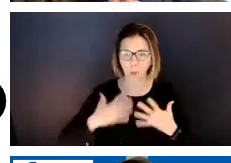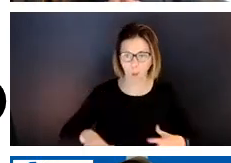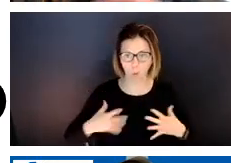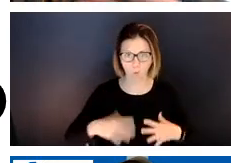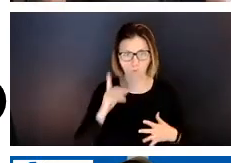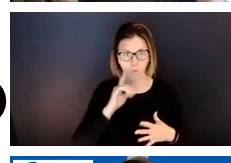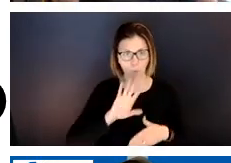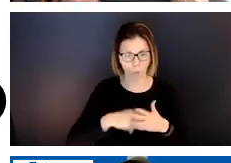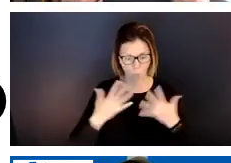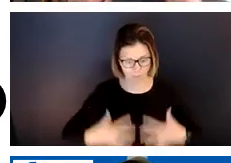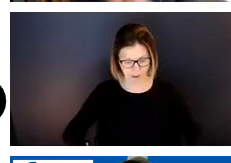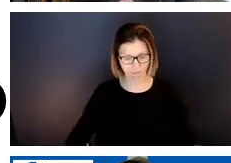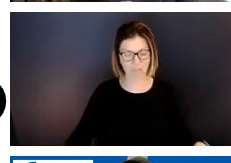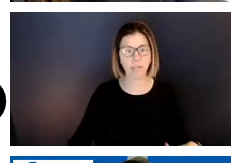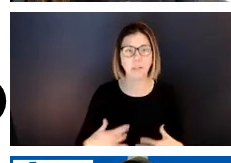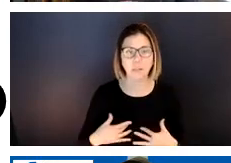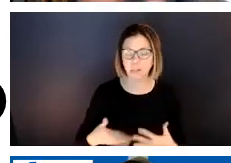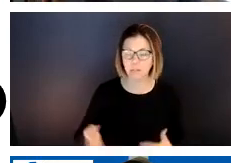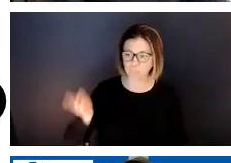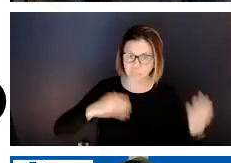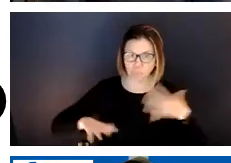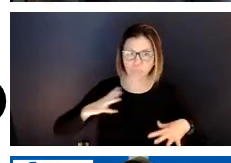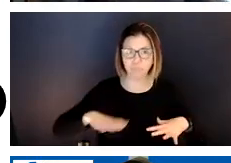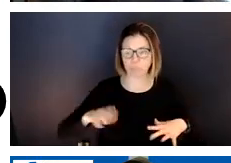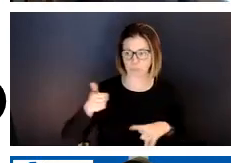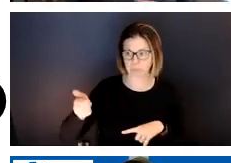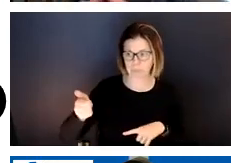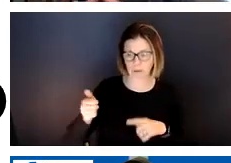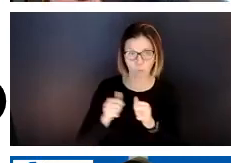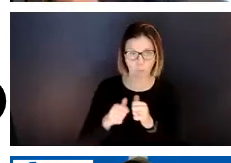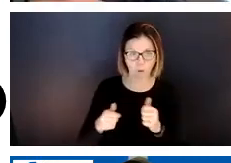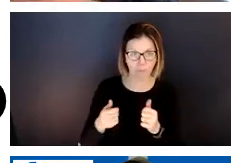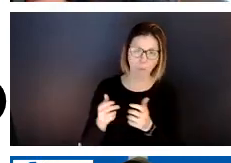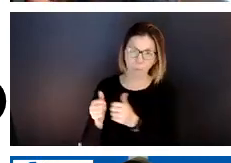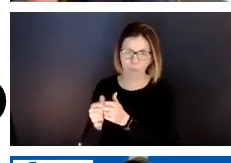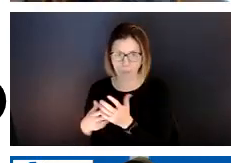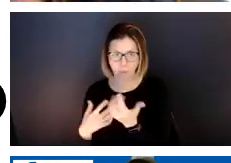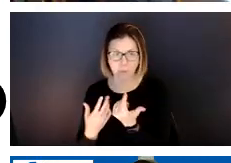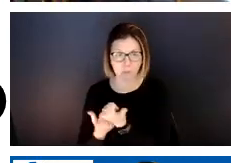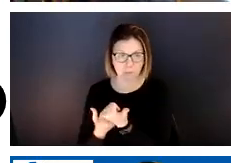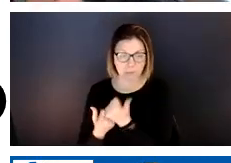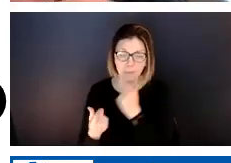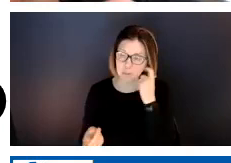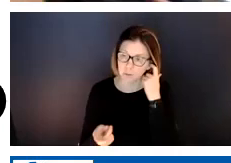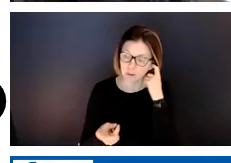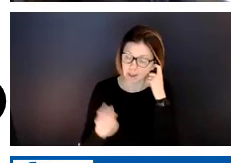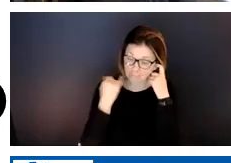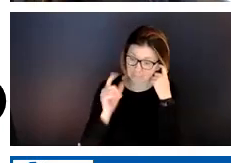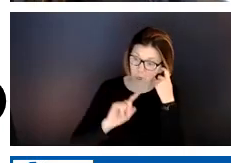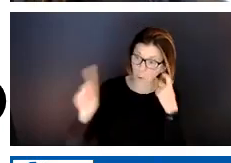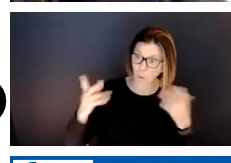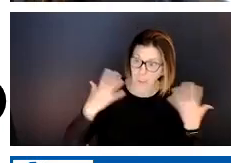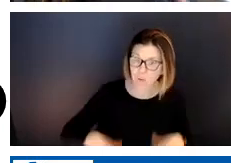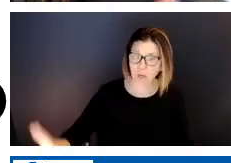outfit, putting it on themselves with or without assistance. If I say go get dressed and they